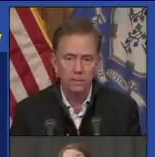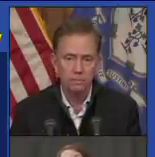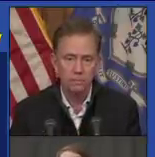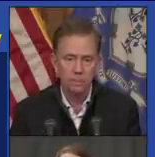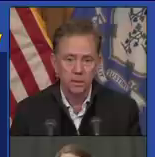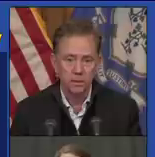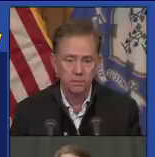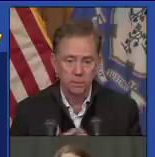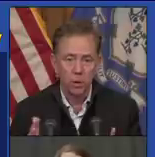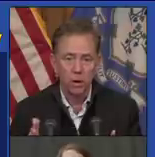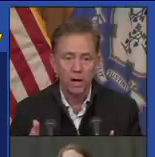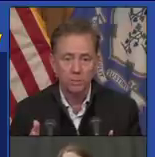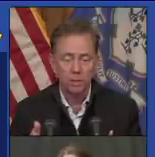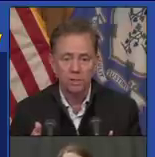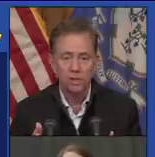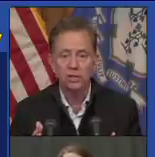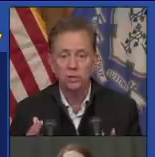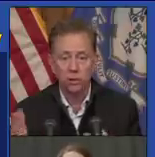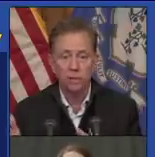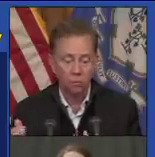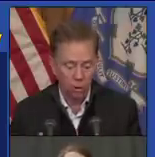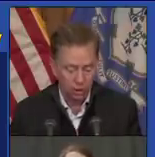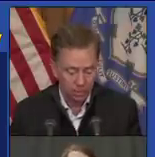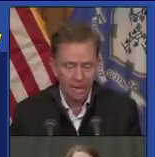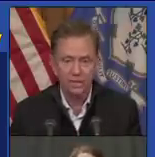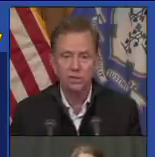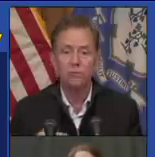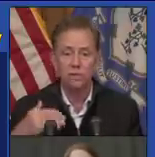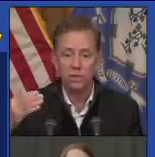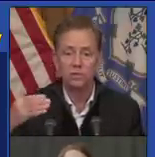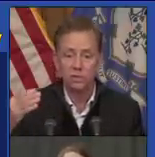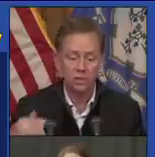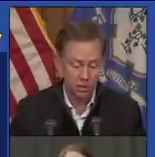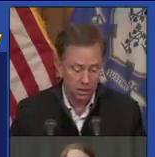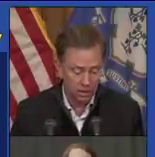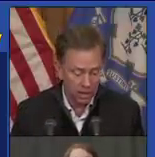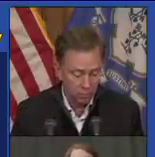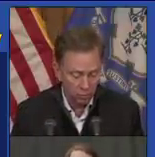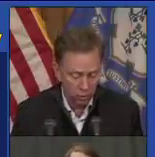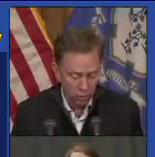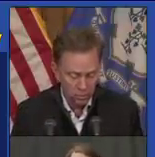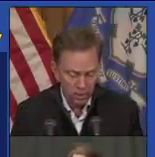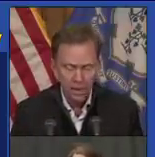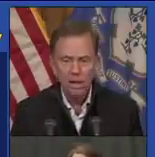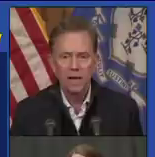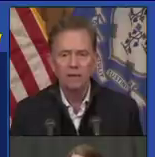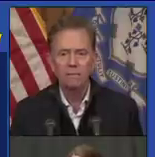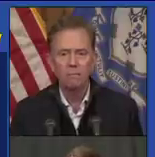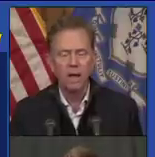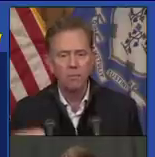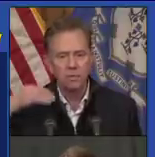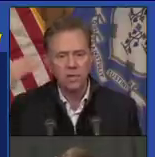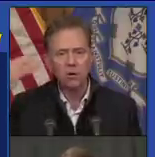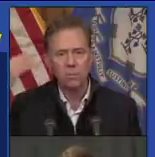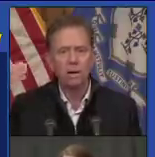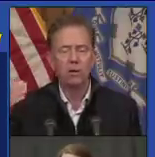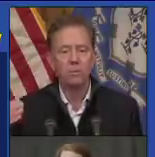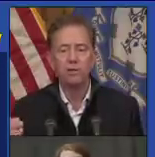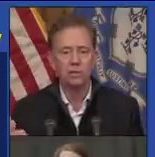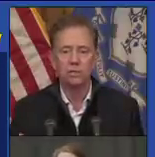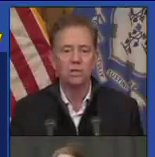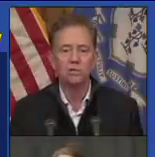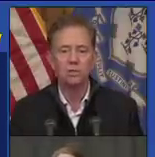finding lower hospitalization rate, more capacity, which gives us a lot more room. And I always care